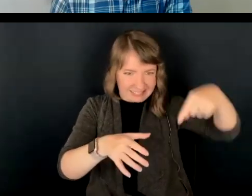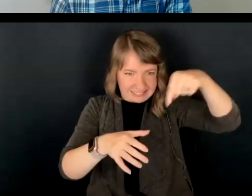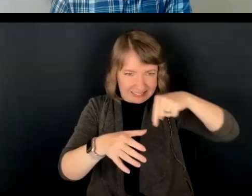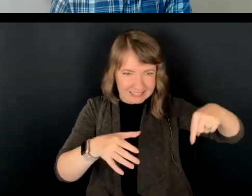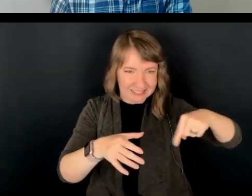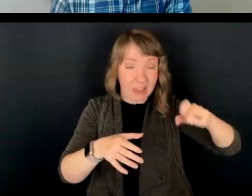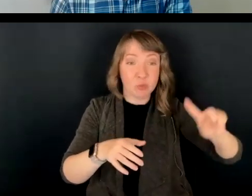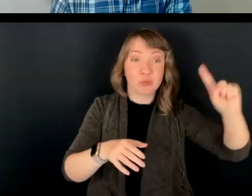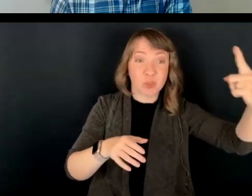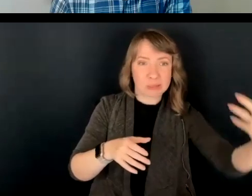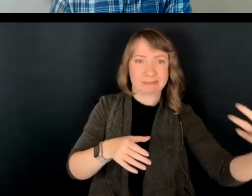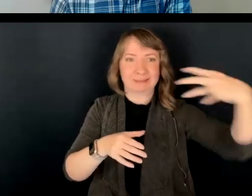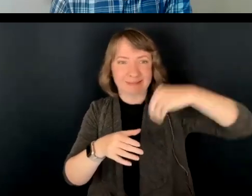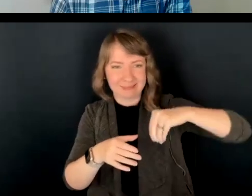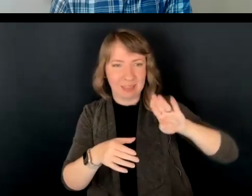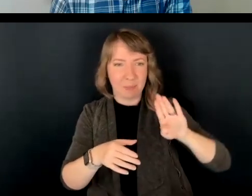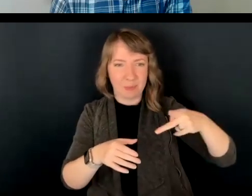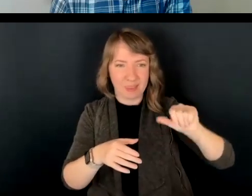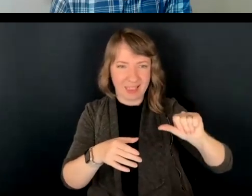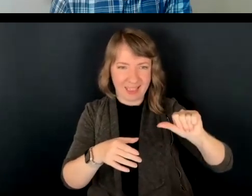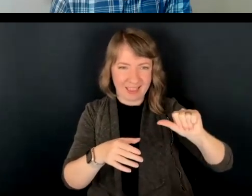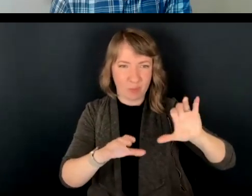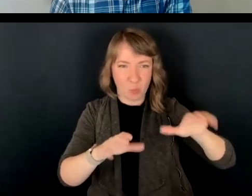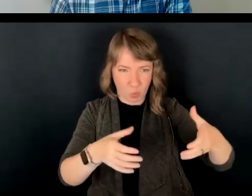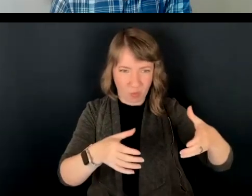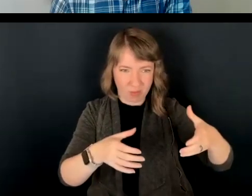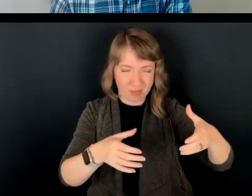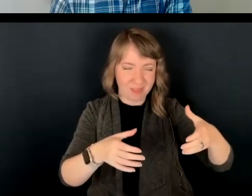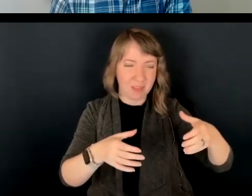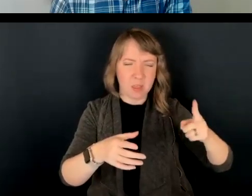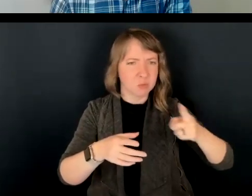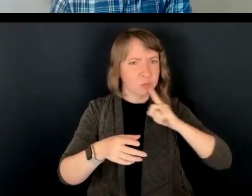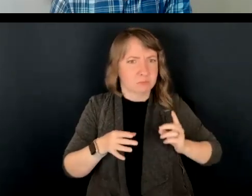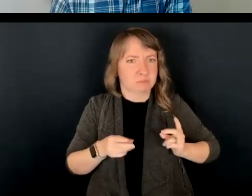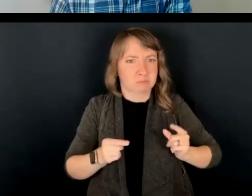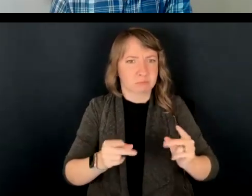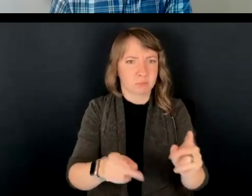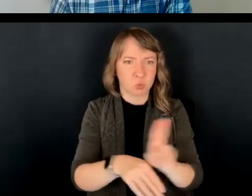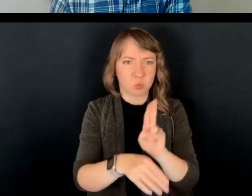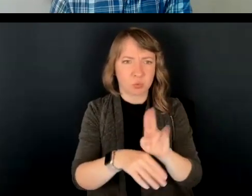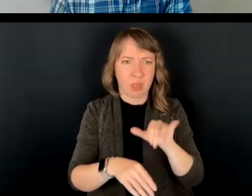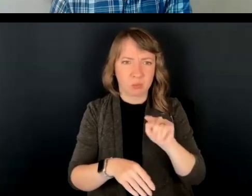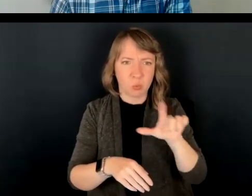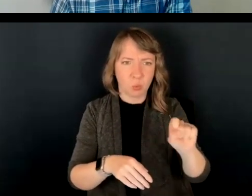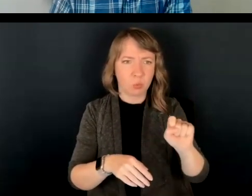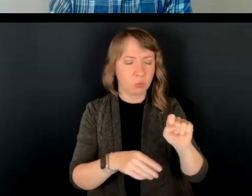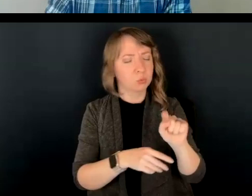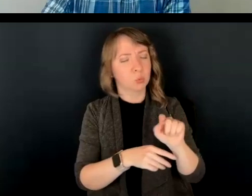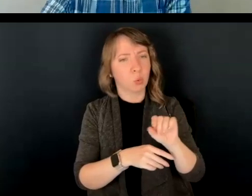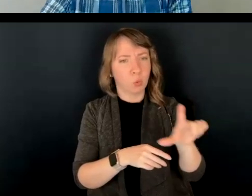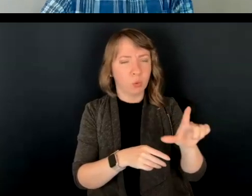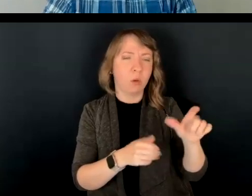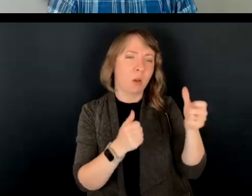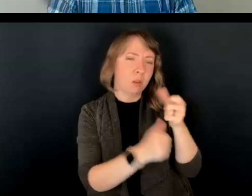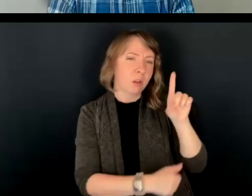You have to get in the BPA pool. And this has been really accelerated, this use of this tool under Bill and Ira, and they're